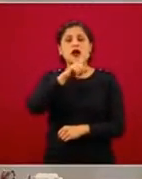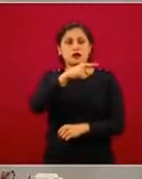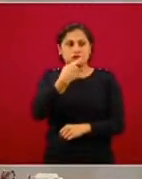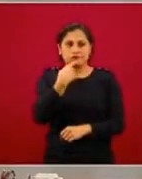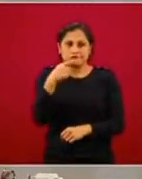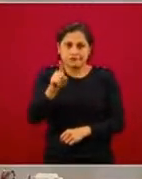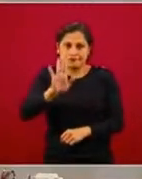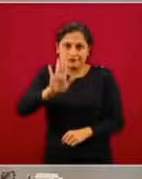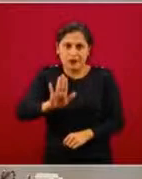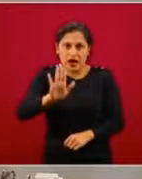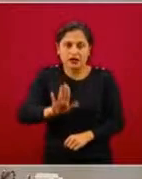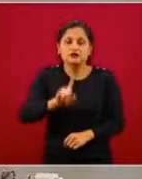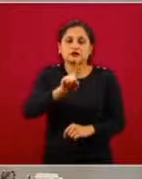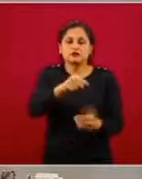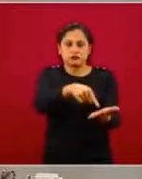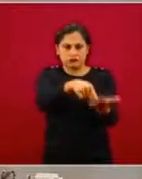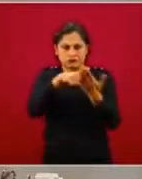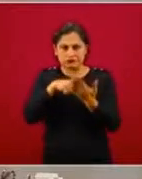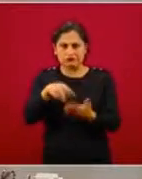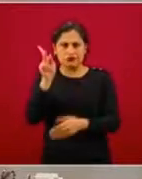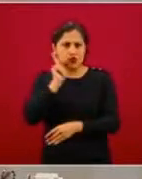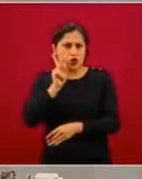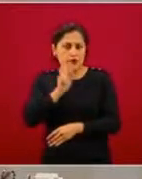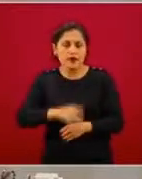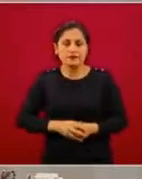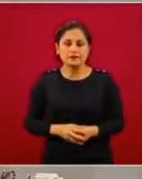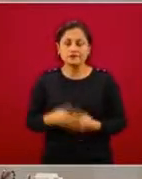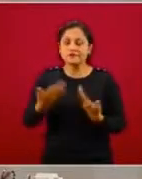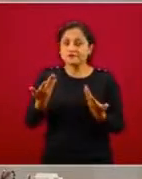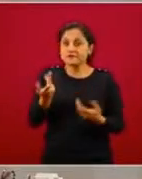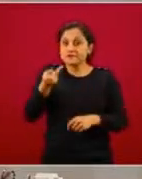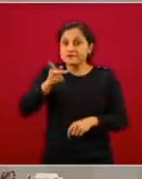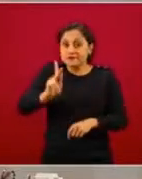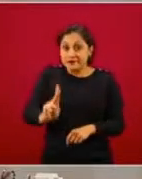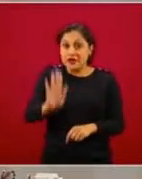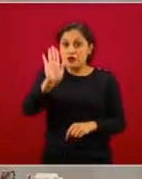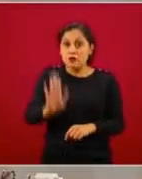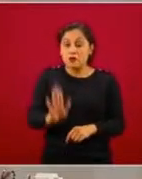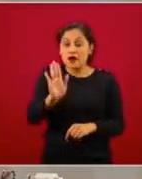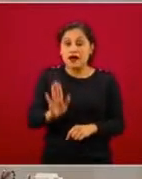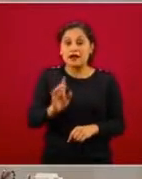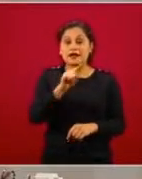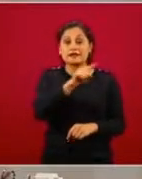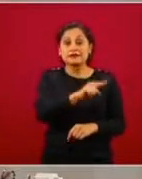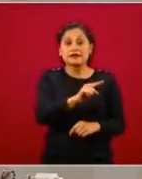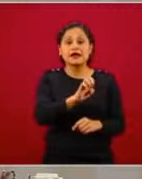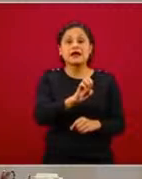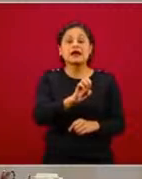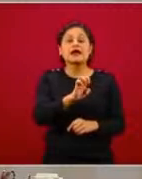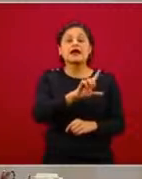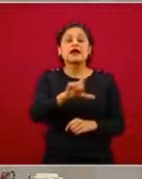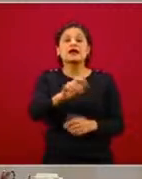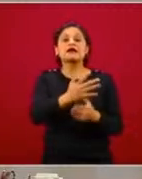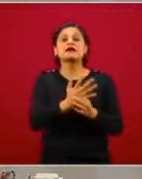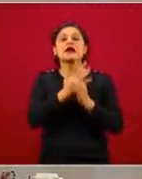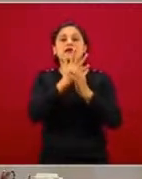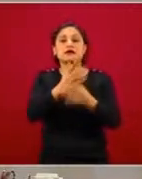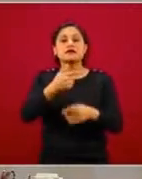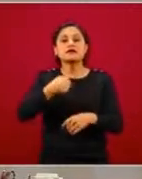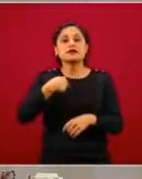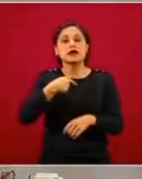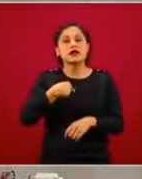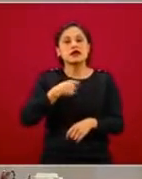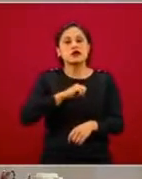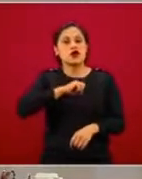acusatorio. Which, you know, she Pero was más quite allá de ello, accusatory. parece que el But señalamiento que ella hizo es que yo podía haber incurrido en una I práctica could misógina,